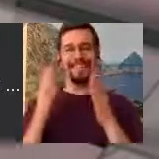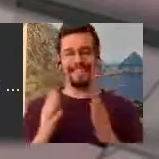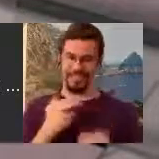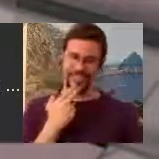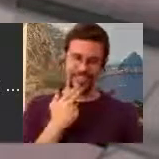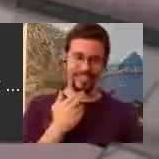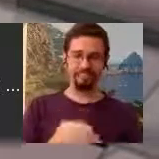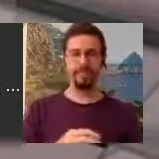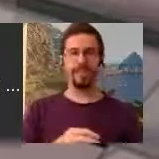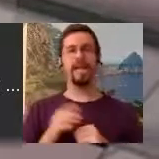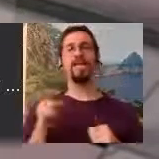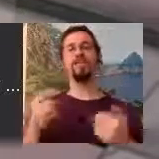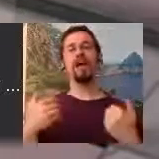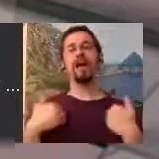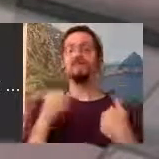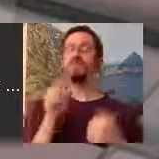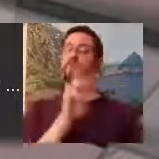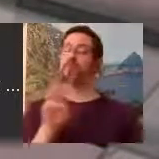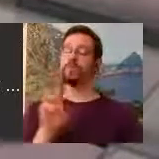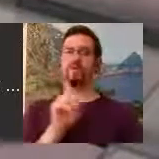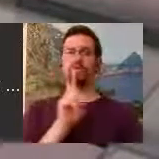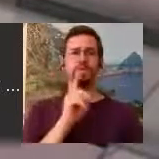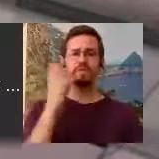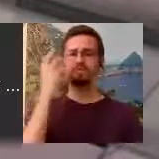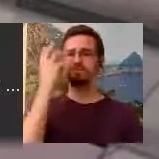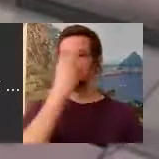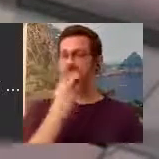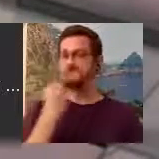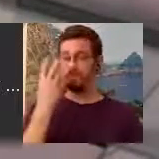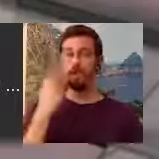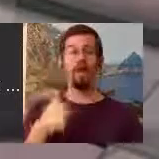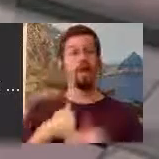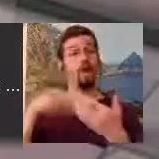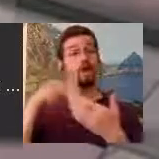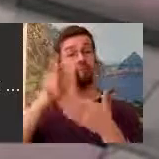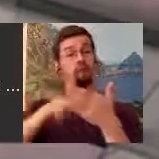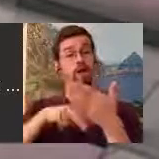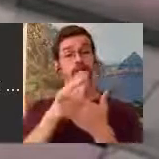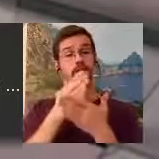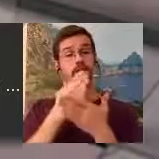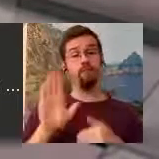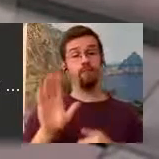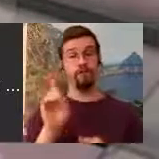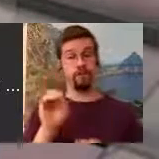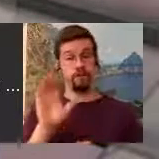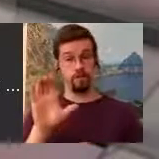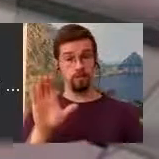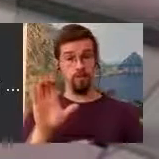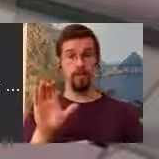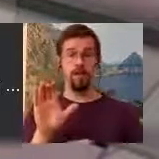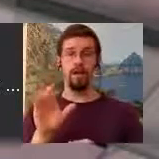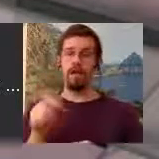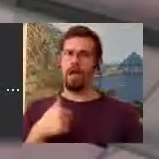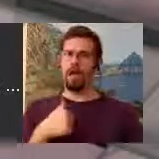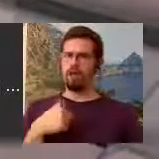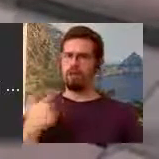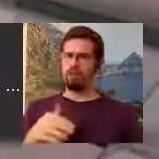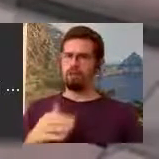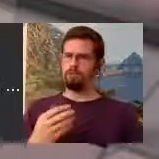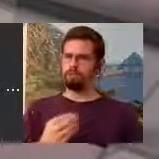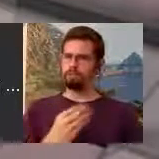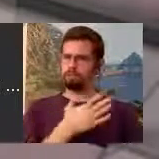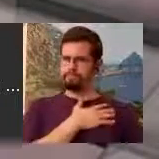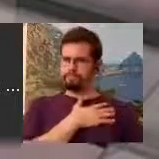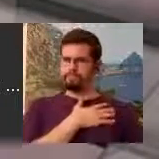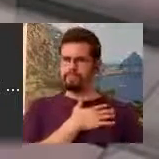a website that is really beautiful. And I read some of the documentation on her site, and I was quite touched by her